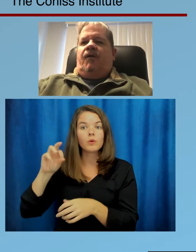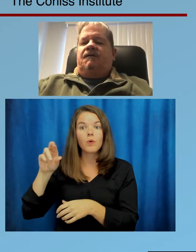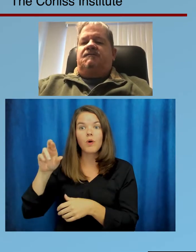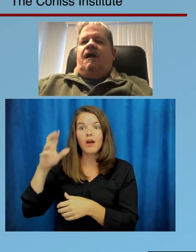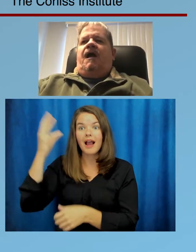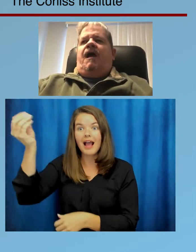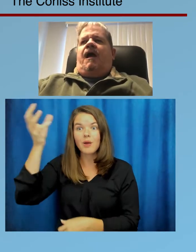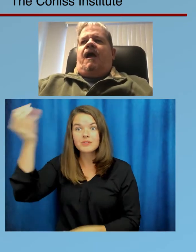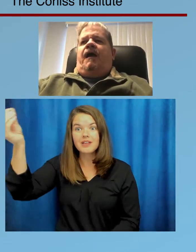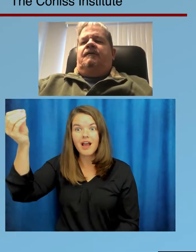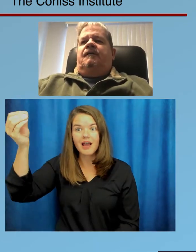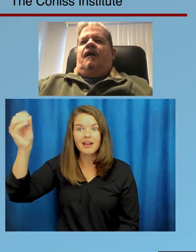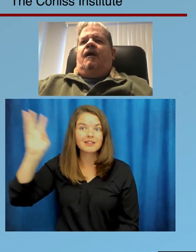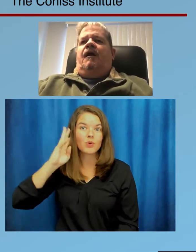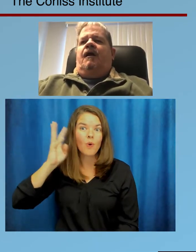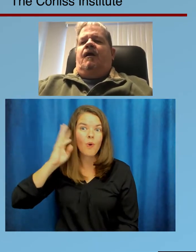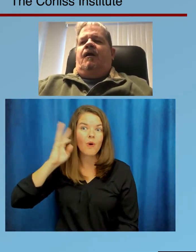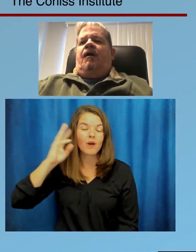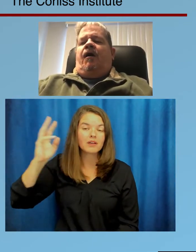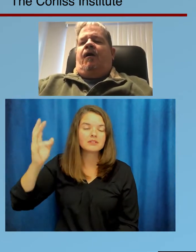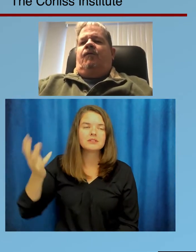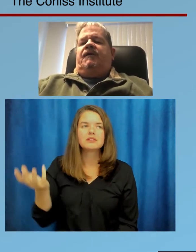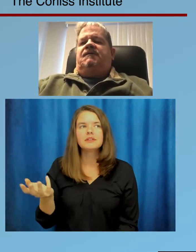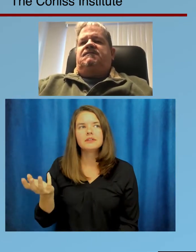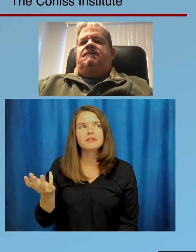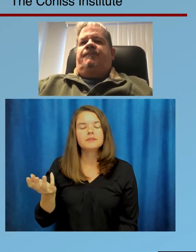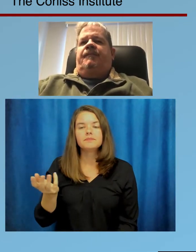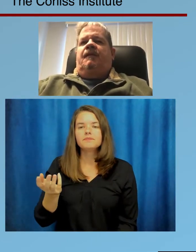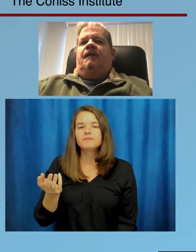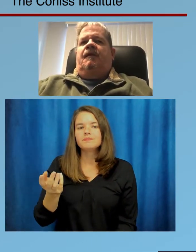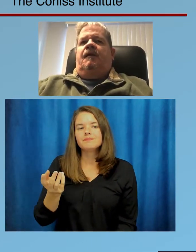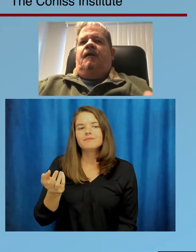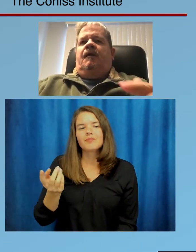outside noise? And always,